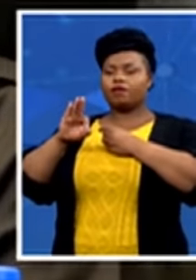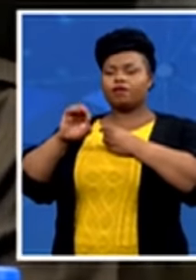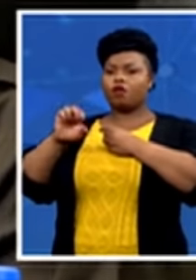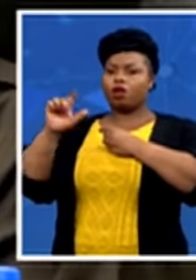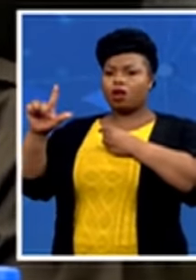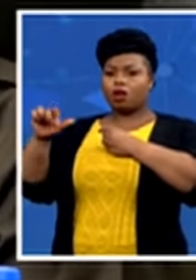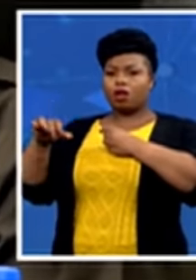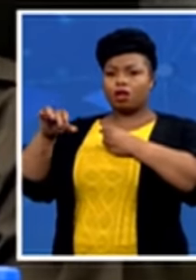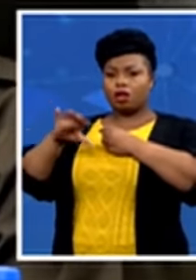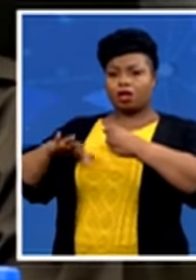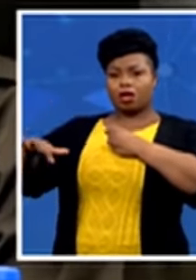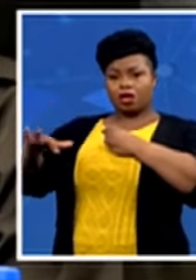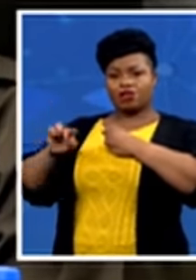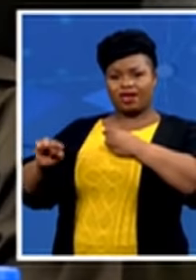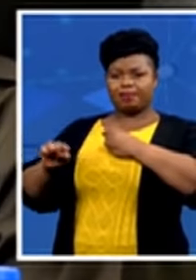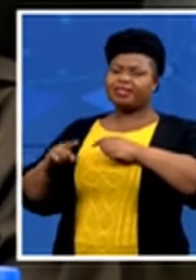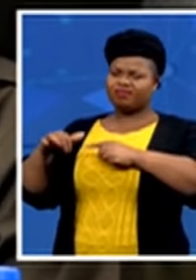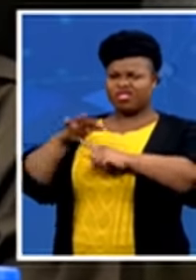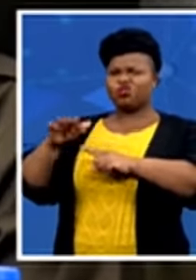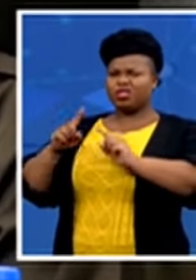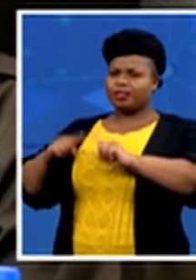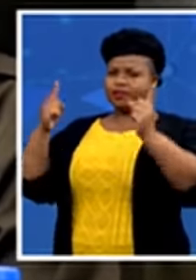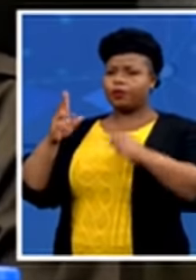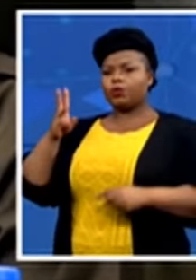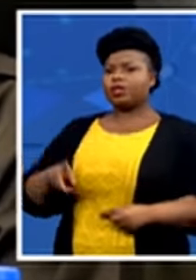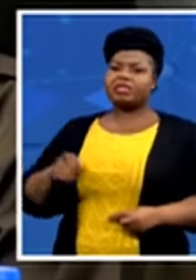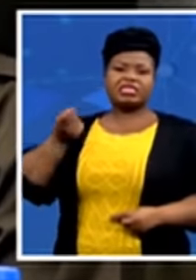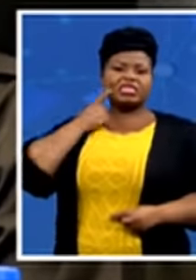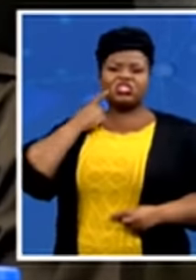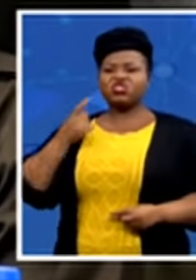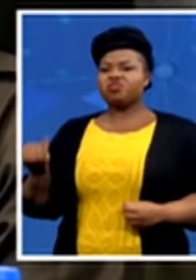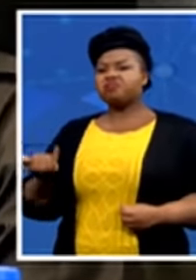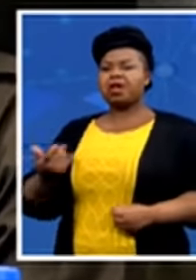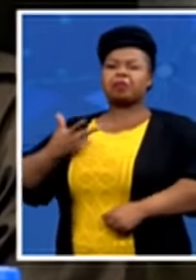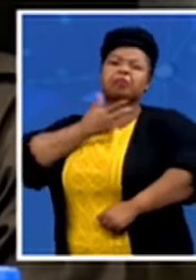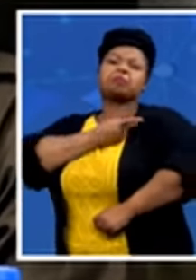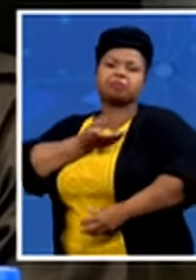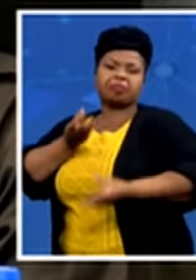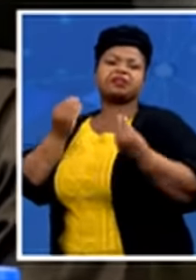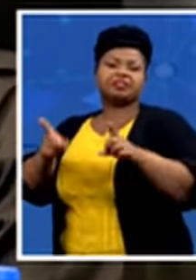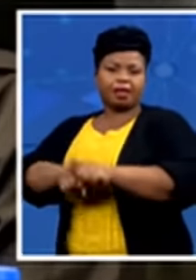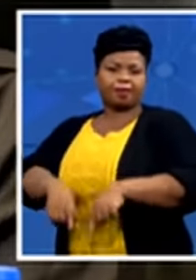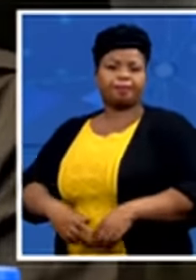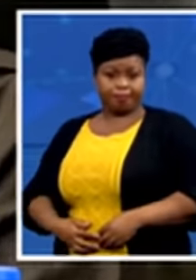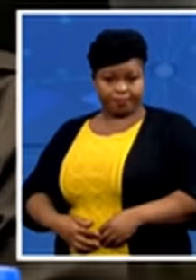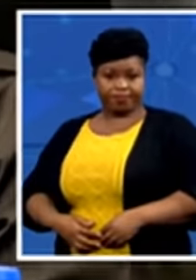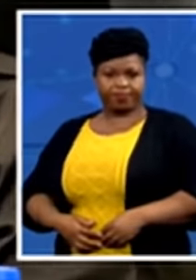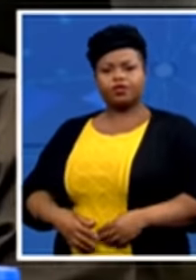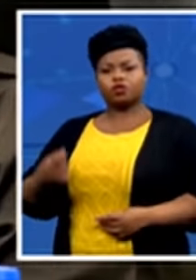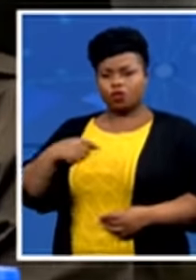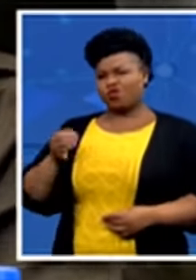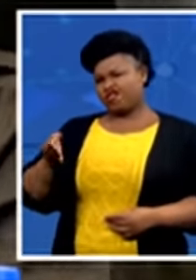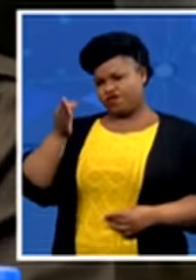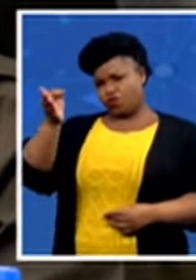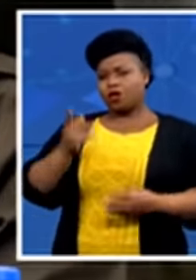different. Will be easy like just getting a vaccination over time. That's where we are getting to. And if by 31st